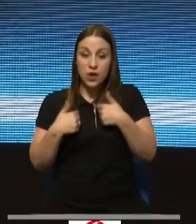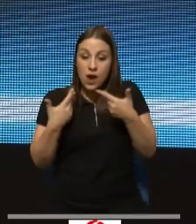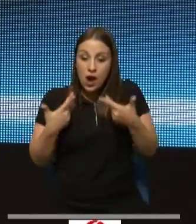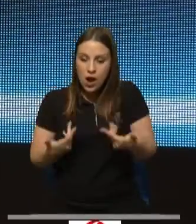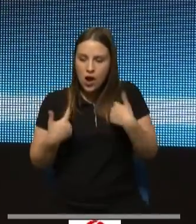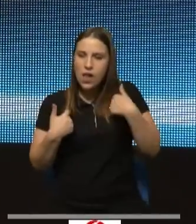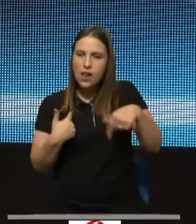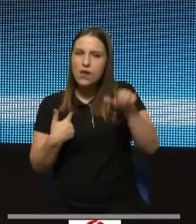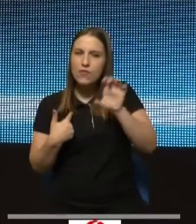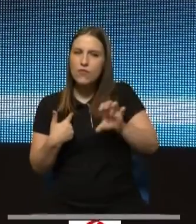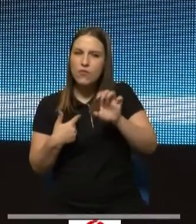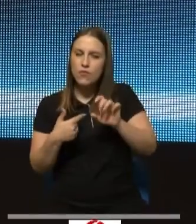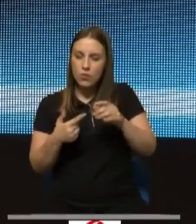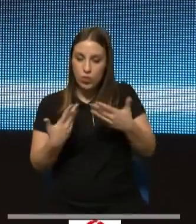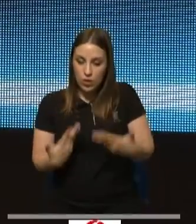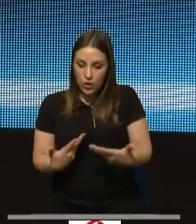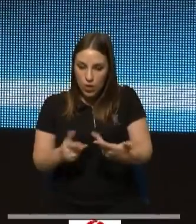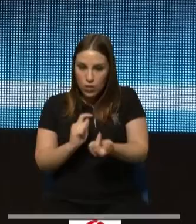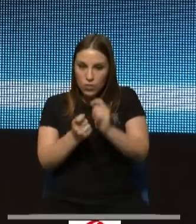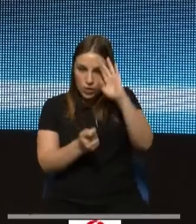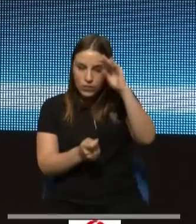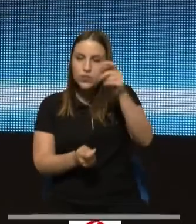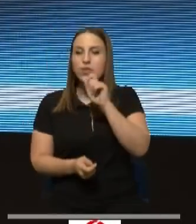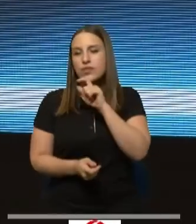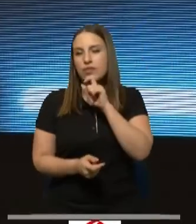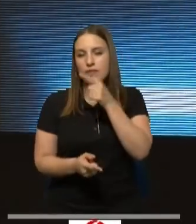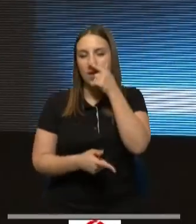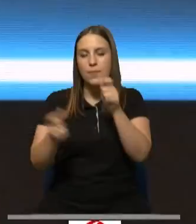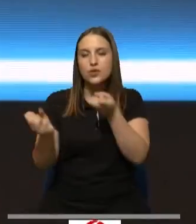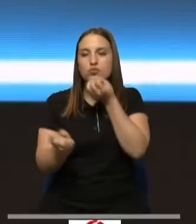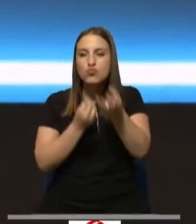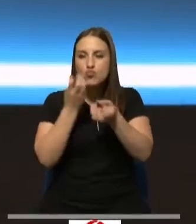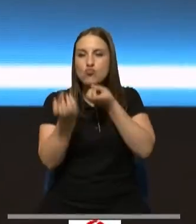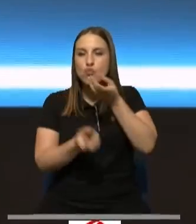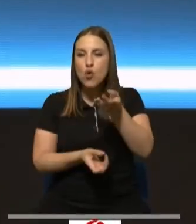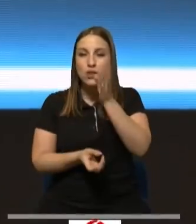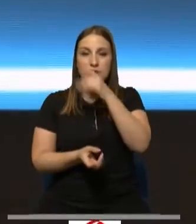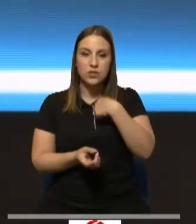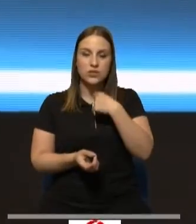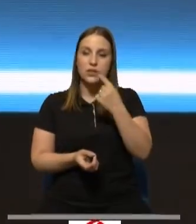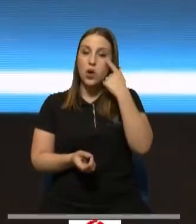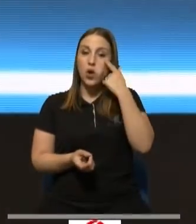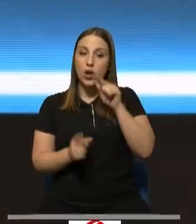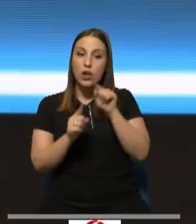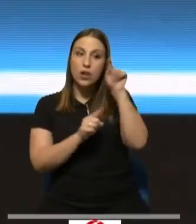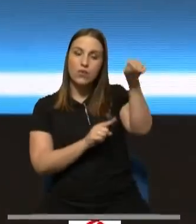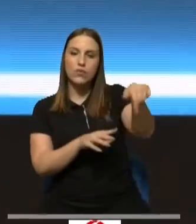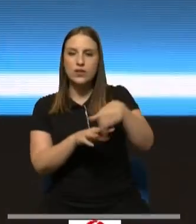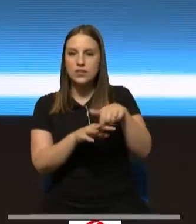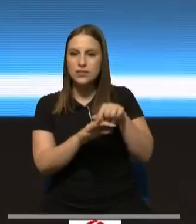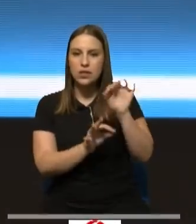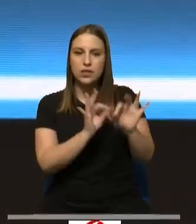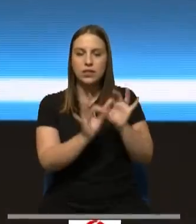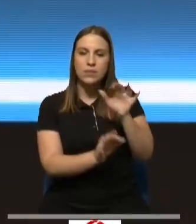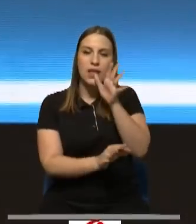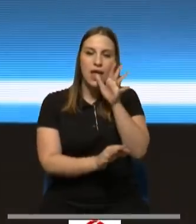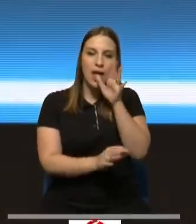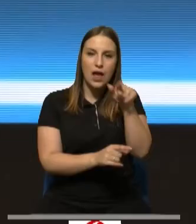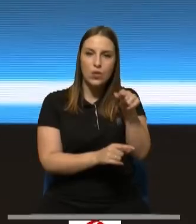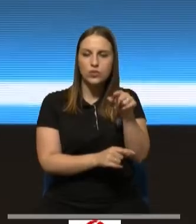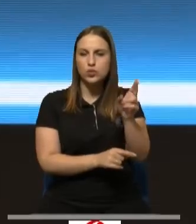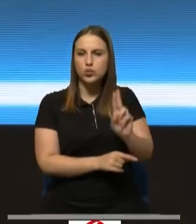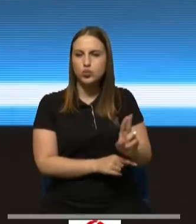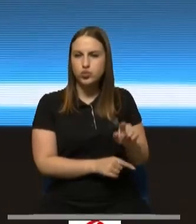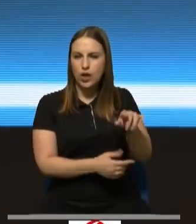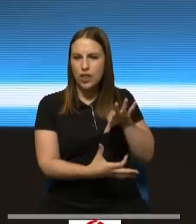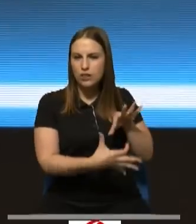platform of now to change the future, I'm going to be able to explain to people. If I say to people that I went to the water treatment